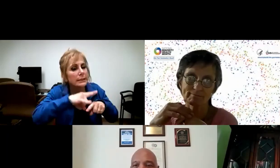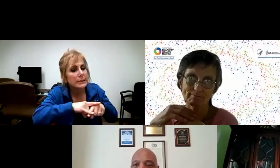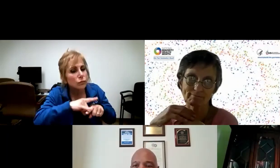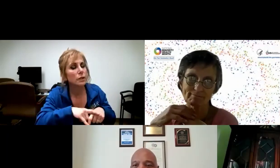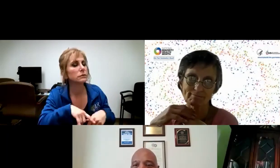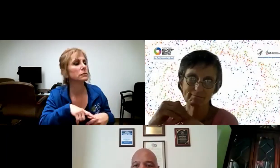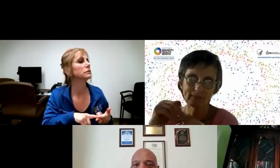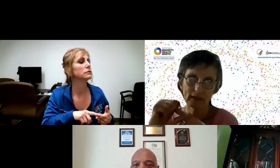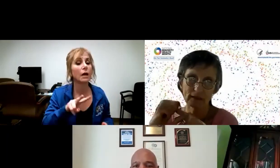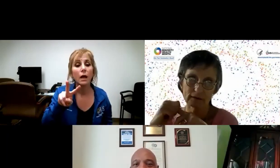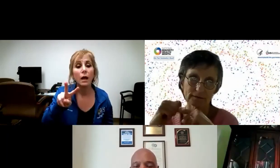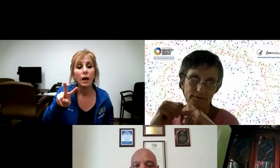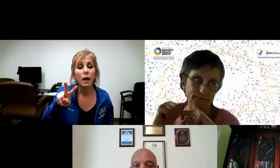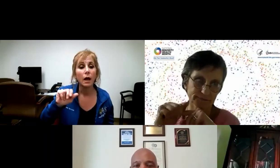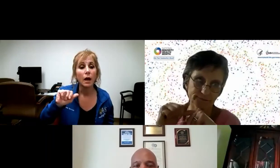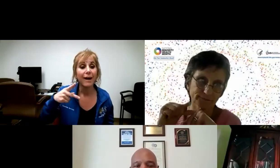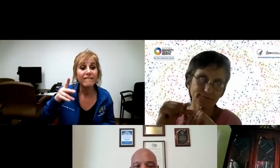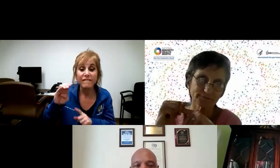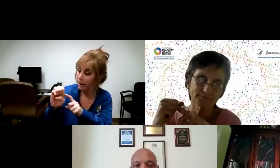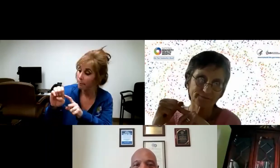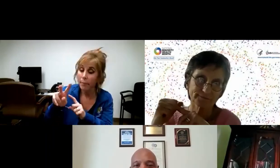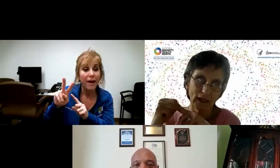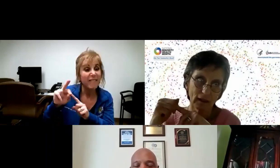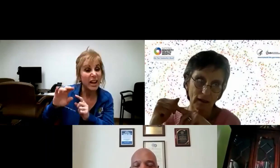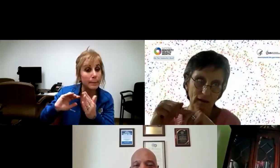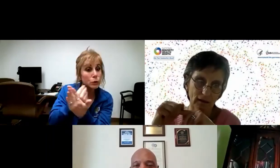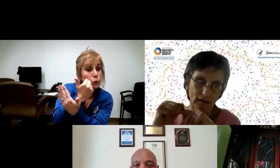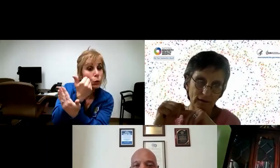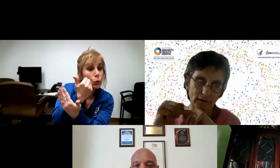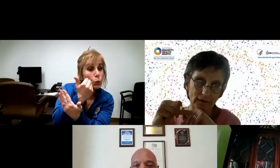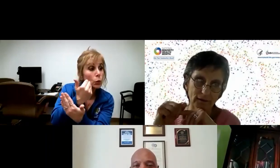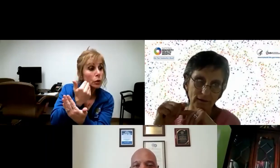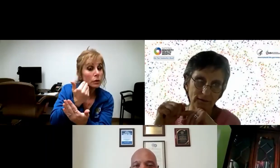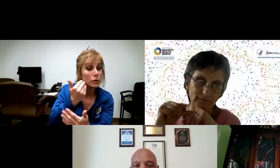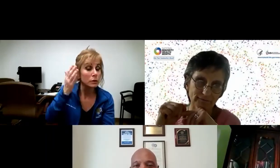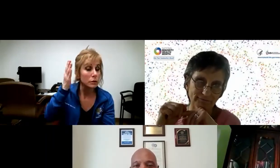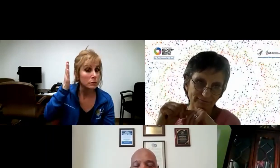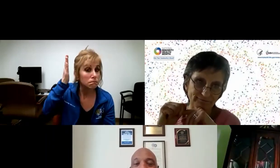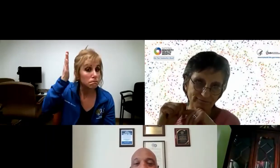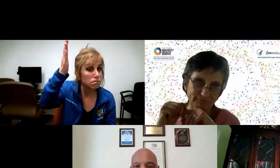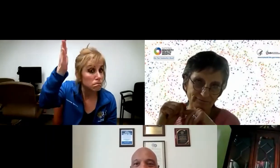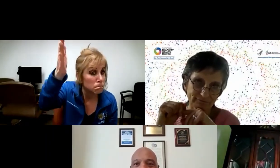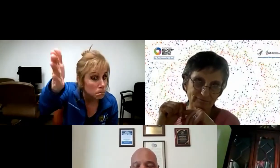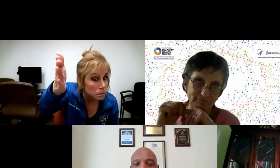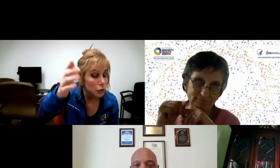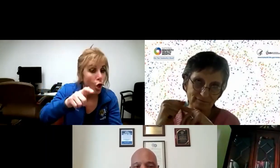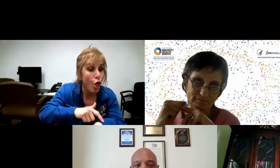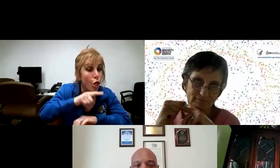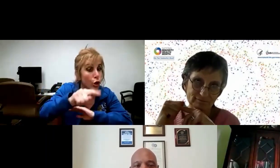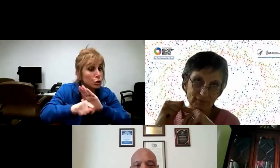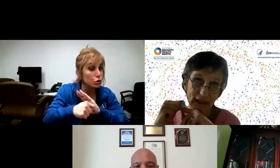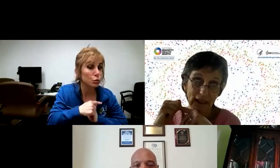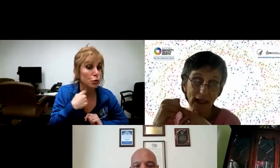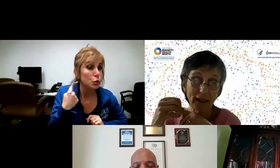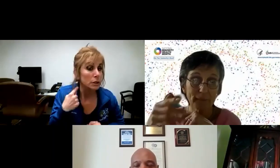We don't know what the long-term cancer risk is. We think it's less than combustible cigarettes, but we don't have enough data.